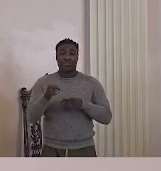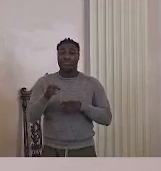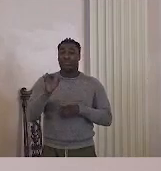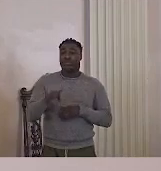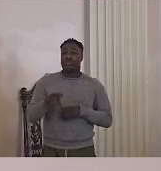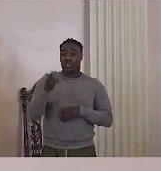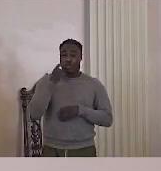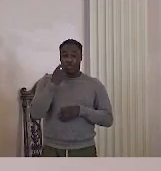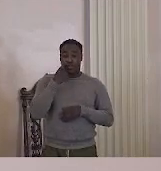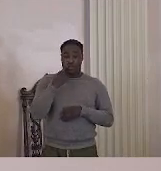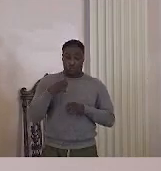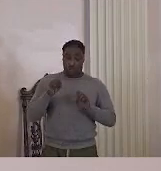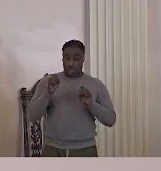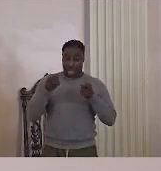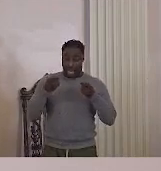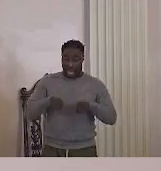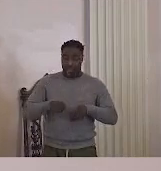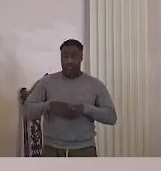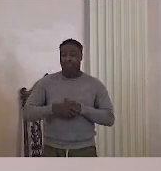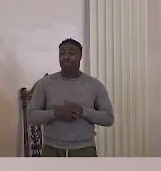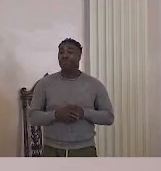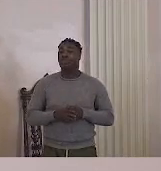recently possible.